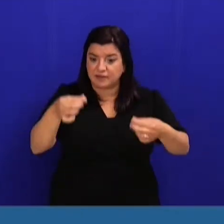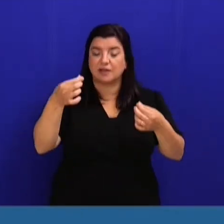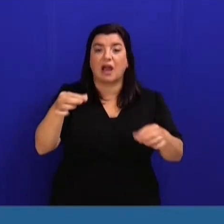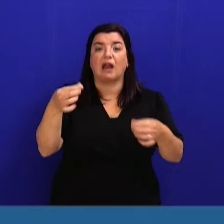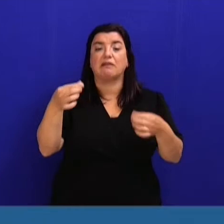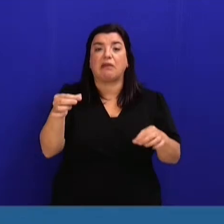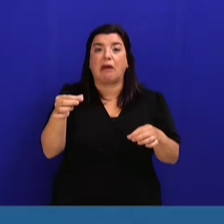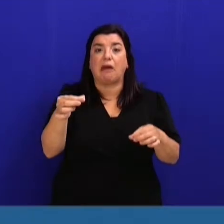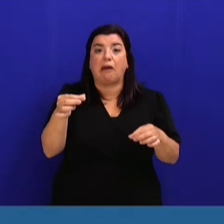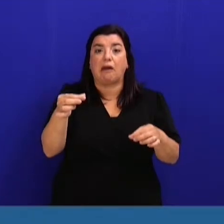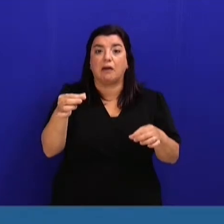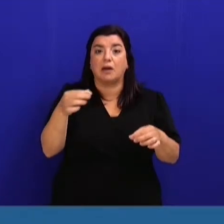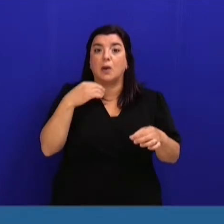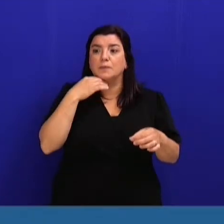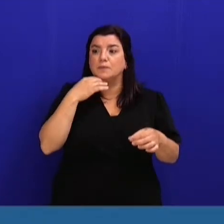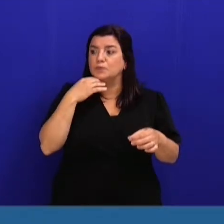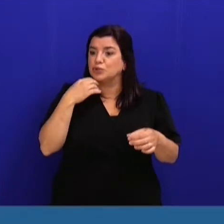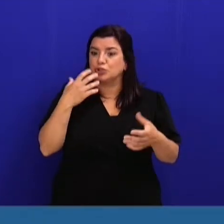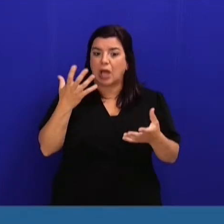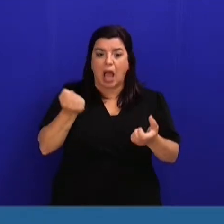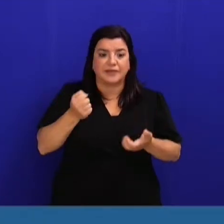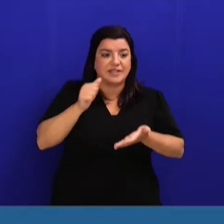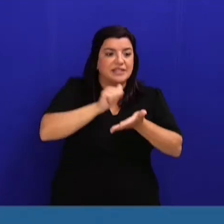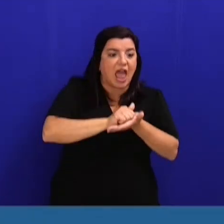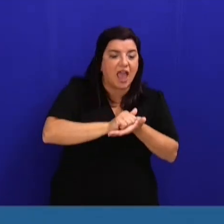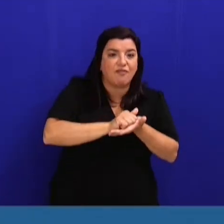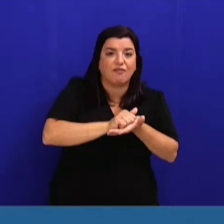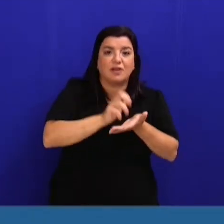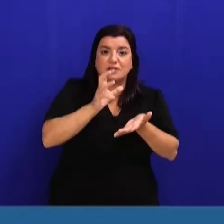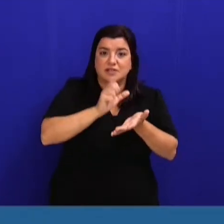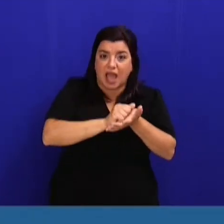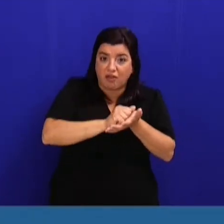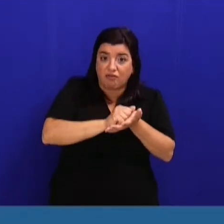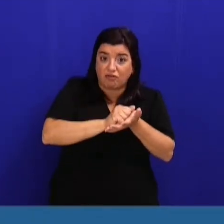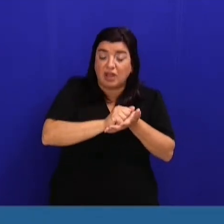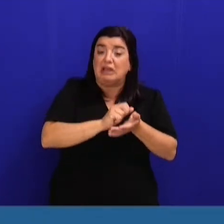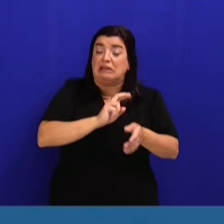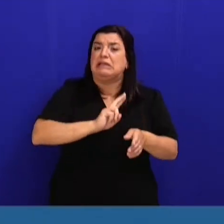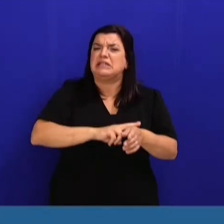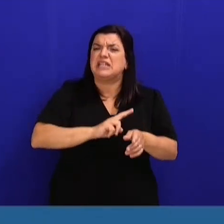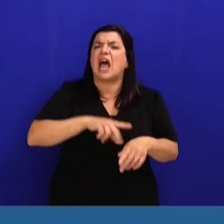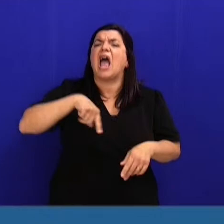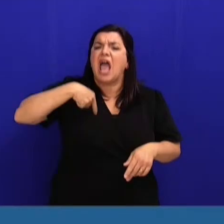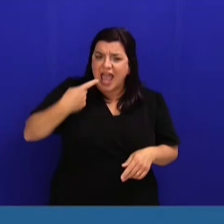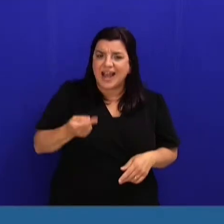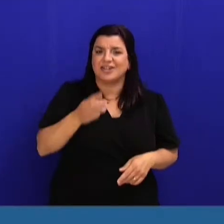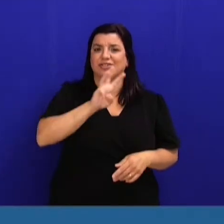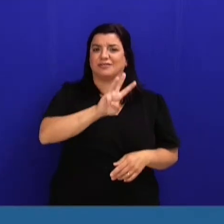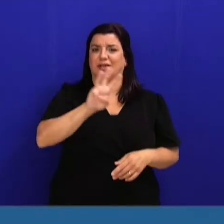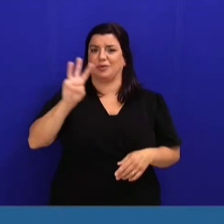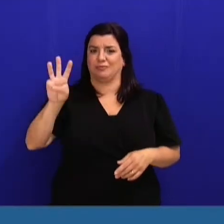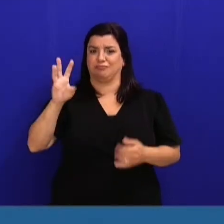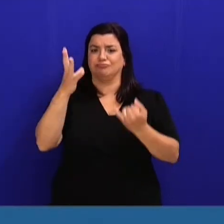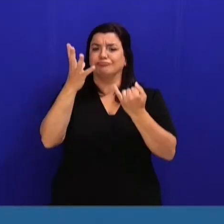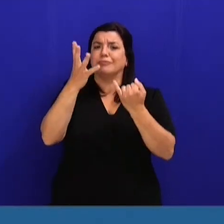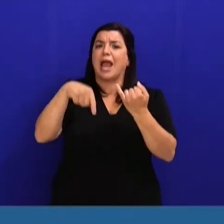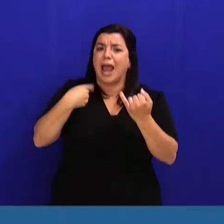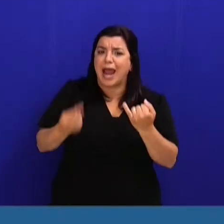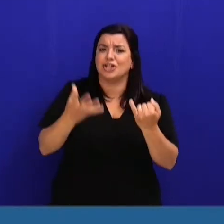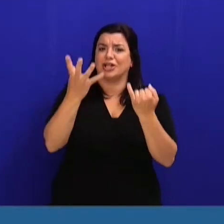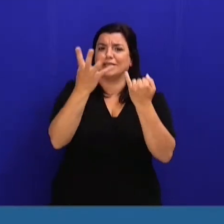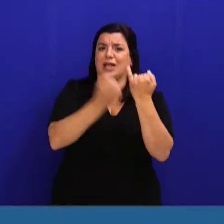erfajt id-digital version, jekk inti tiġi bżonnu tista' ukoll tkun tista' terġa' tidħol fis-sit u mbagħad inti tkun tista'